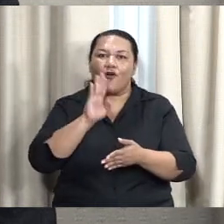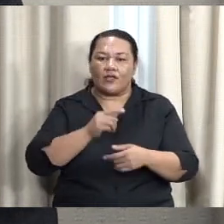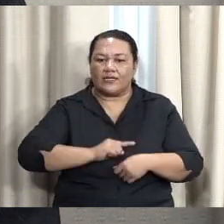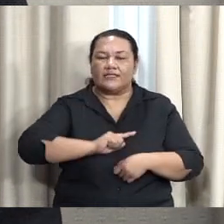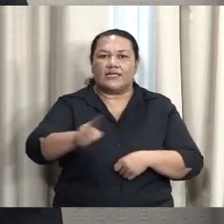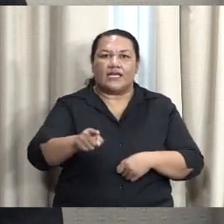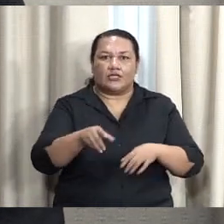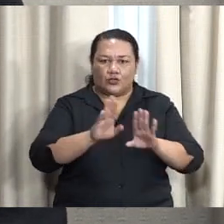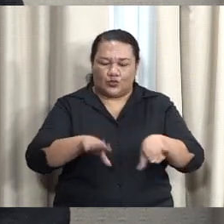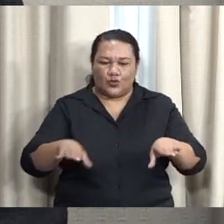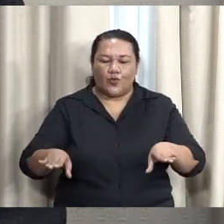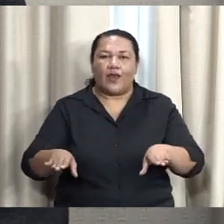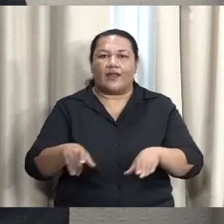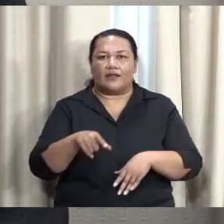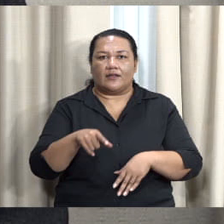school year.